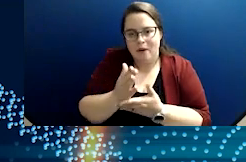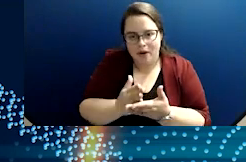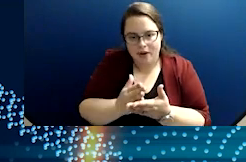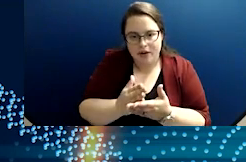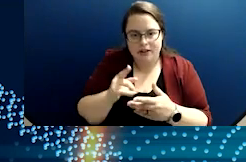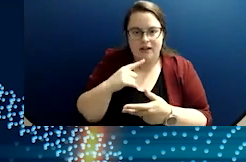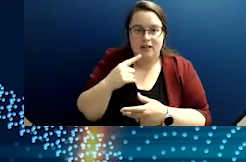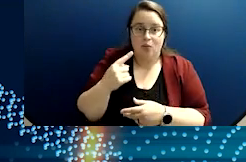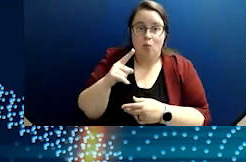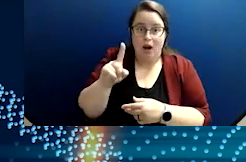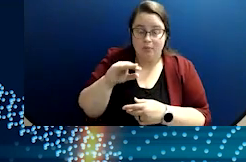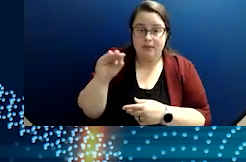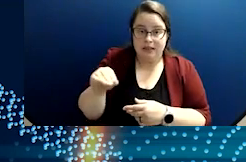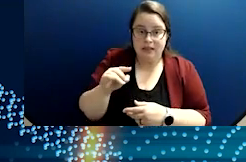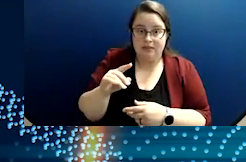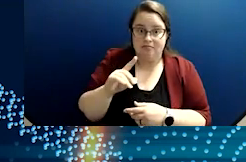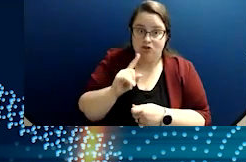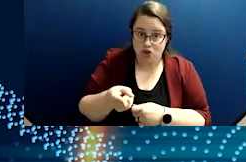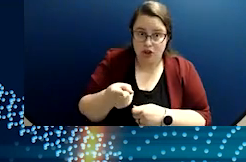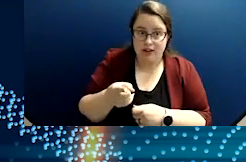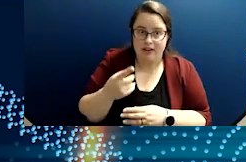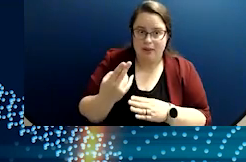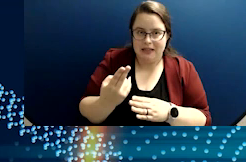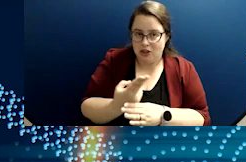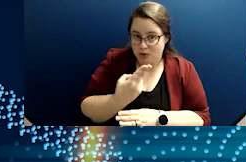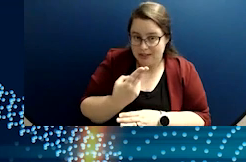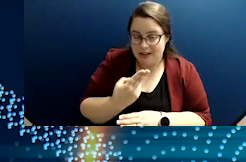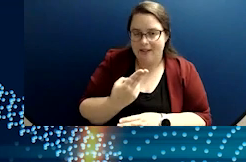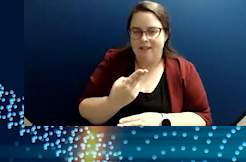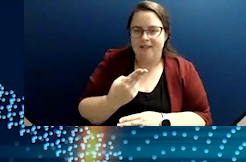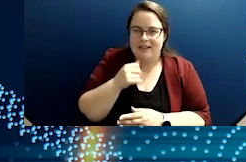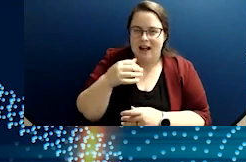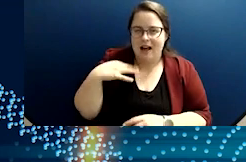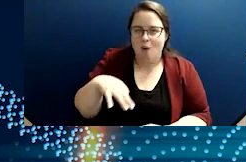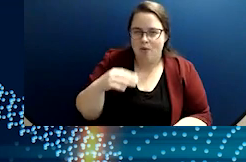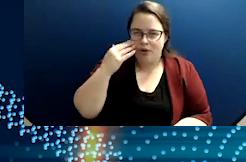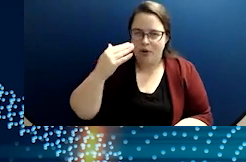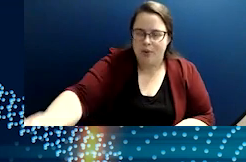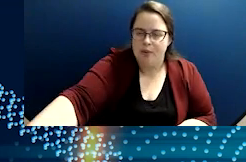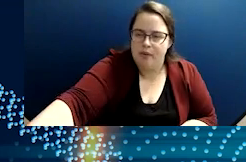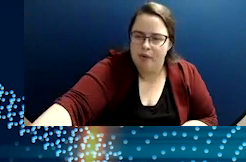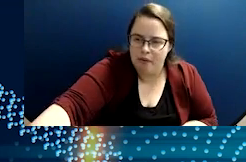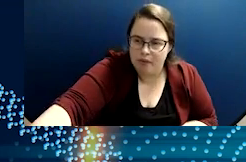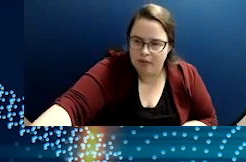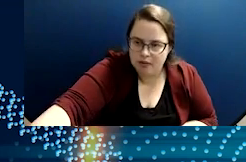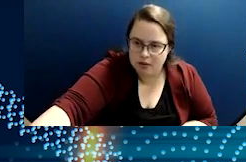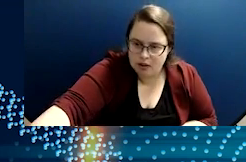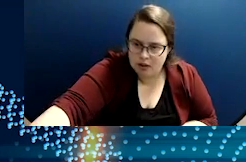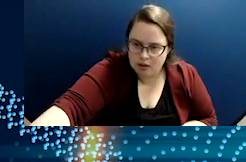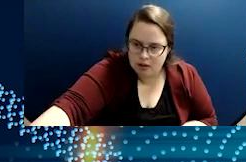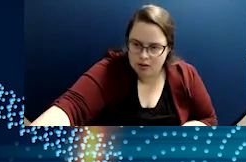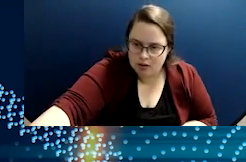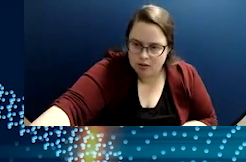100% certain that this has used it. Yeah. That wouldn't be helpful. You know what I mean? Yeah, so the